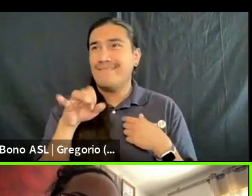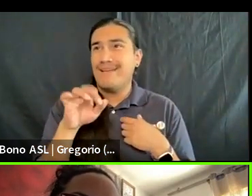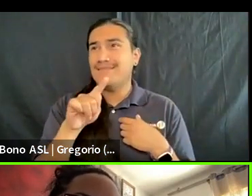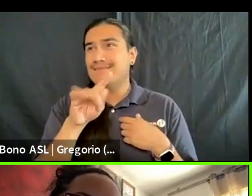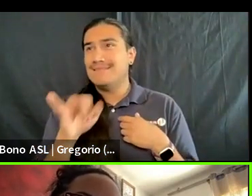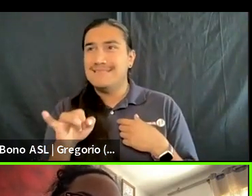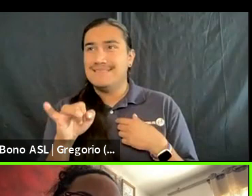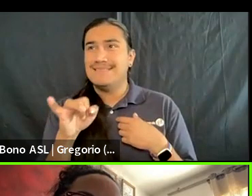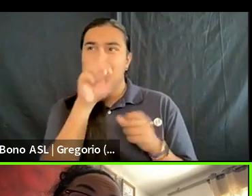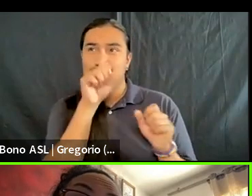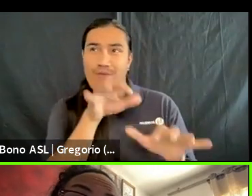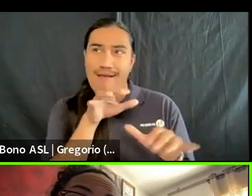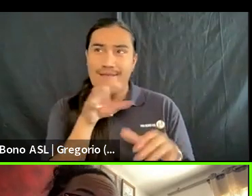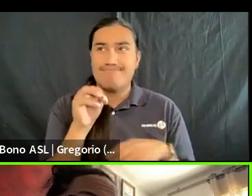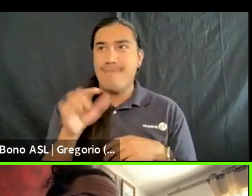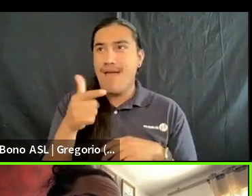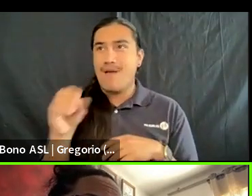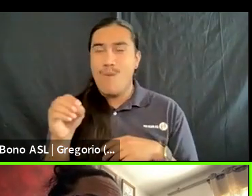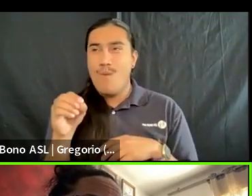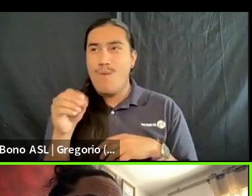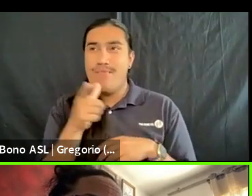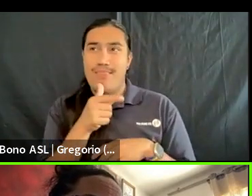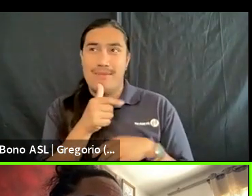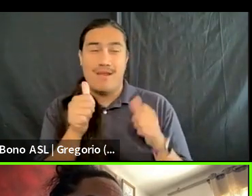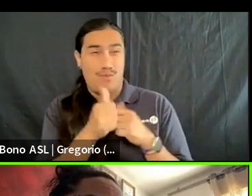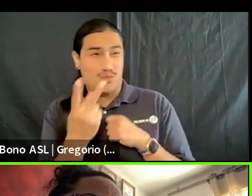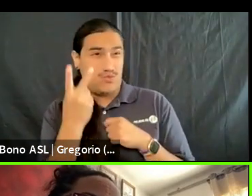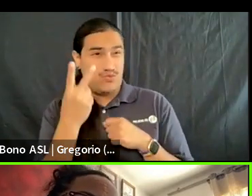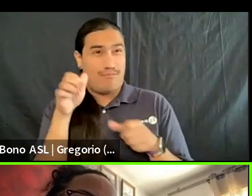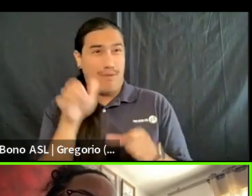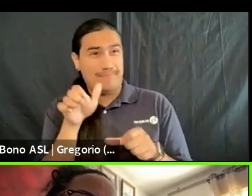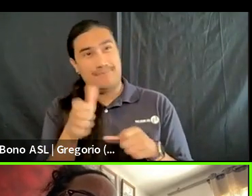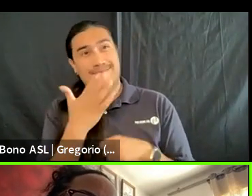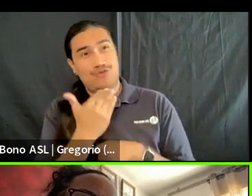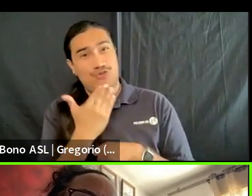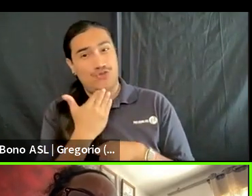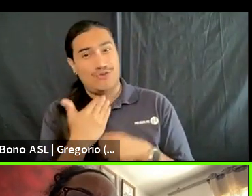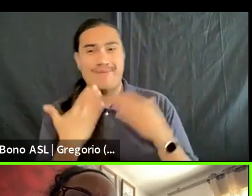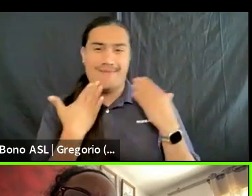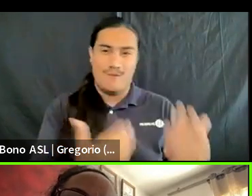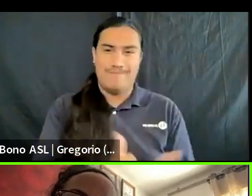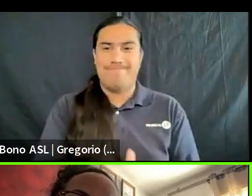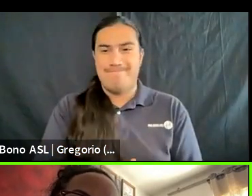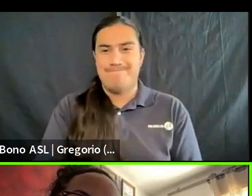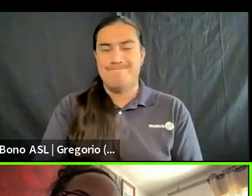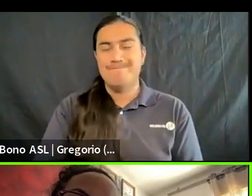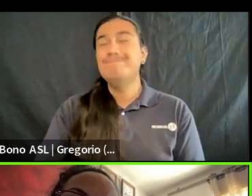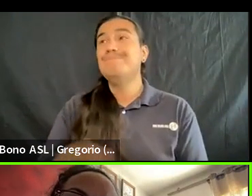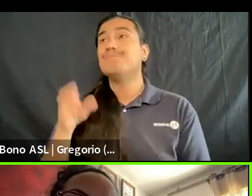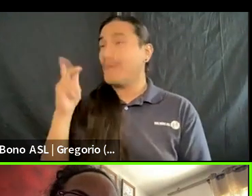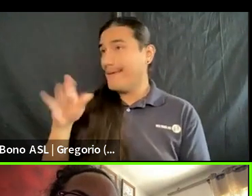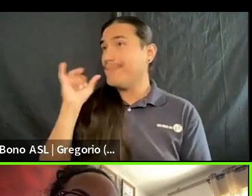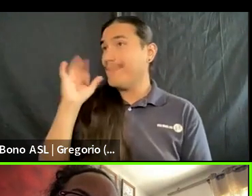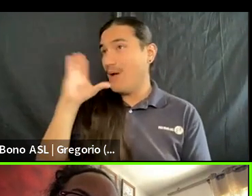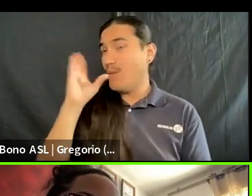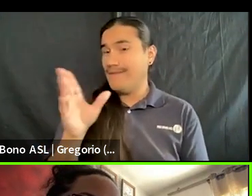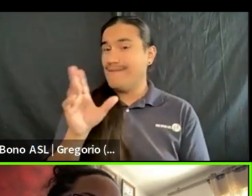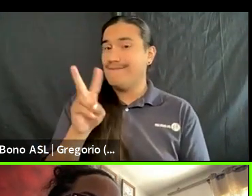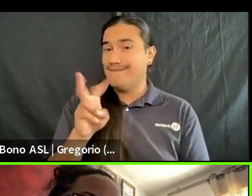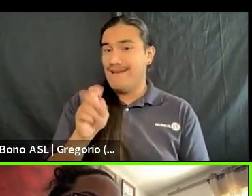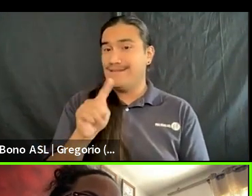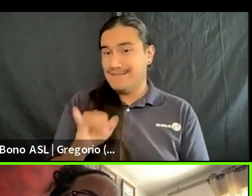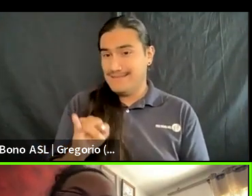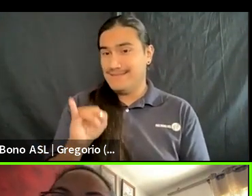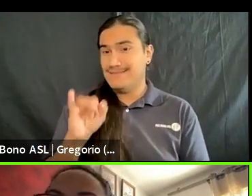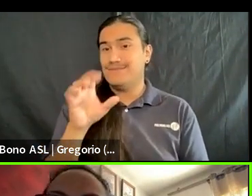Mango Lemonade with 2 pumps of sugar? Thank you. That will be a Venti Dragon Fruit Lemonade with 2 pumps